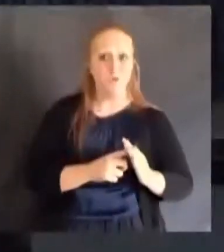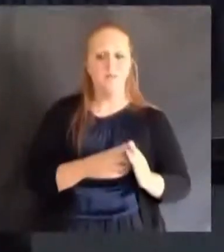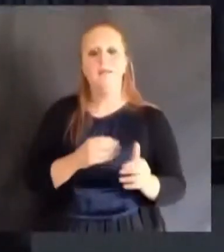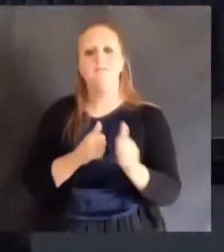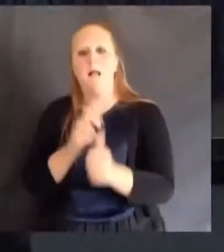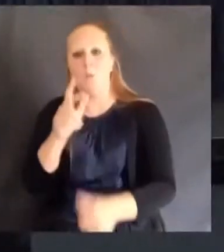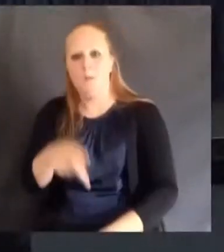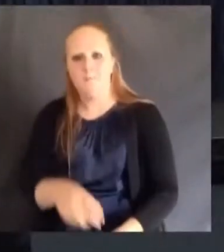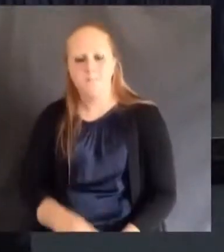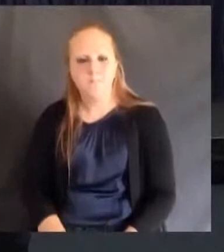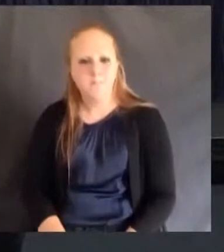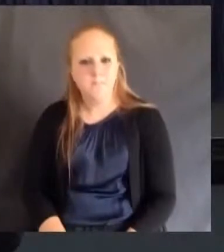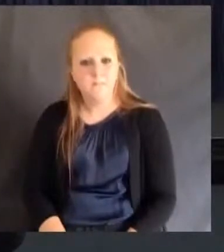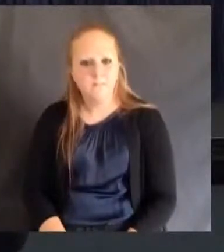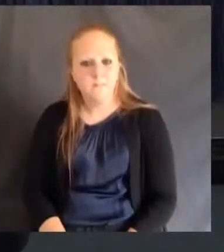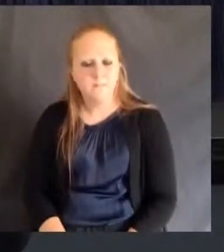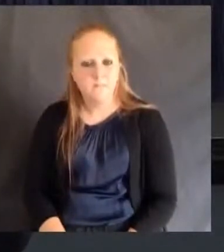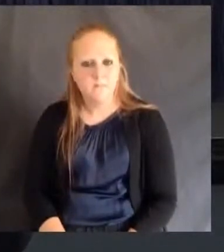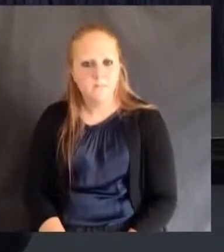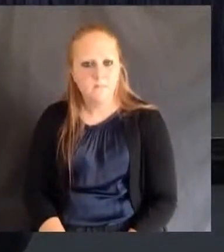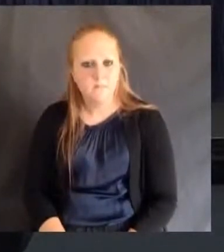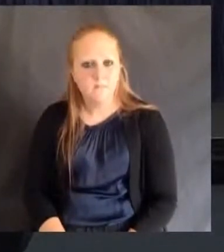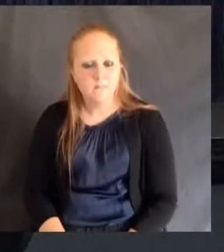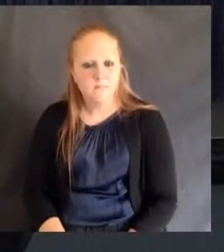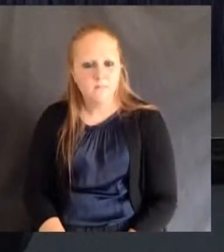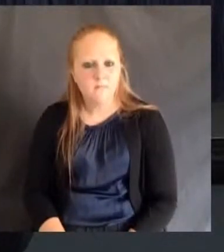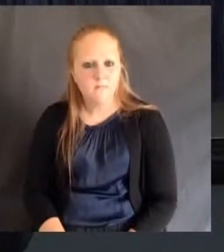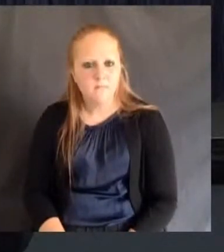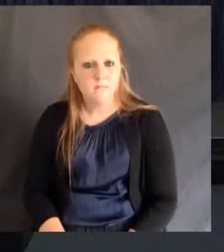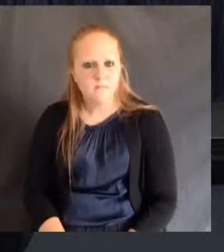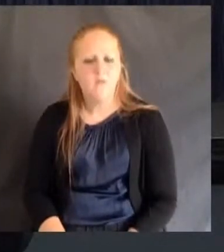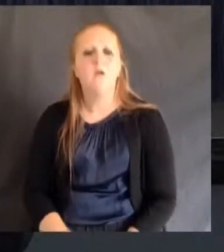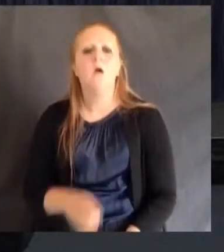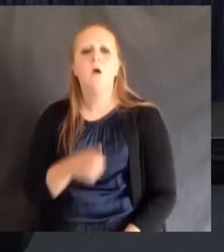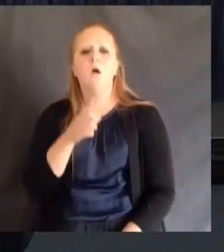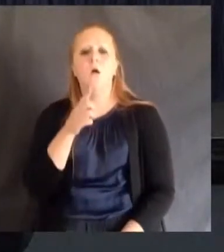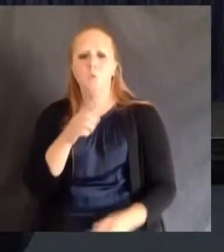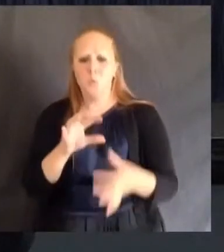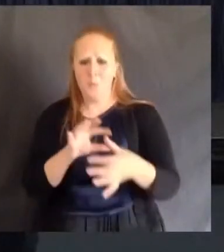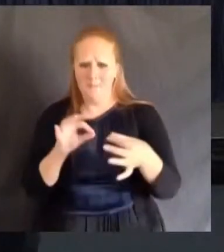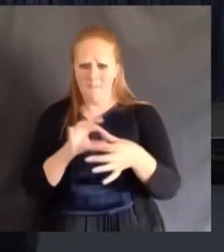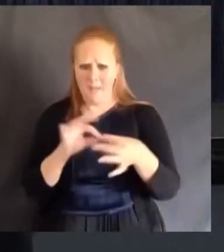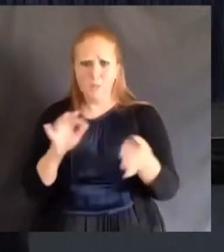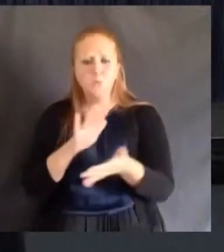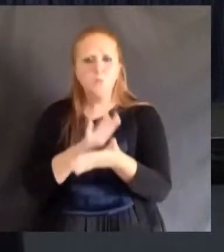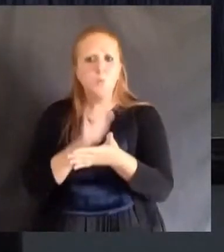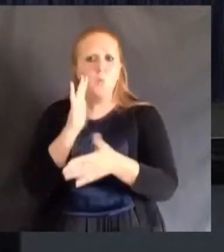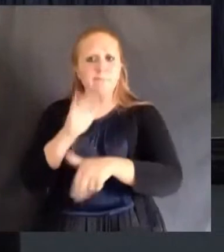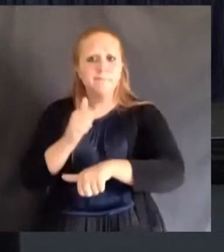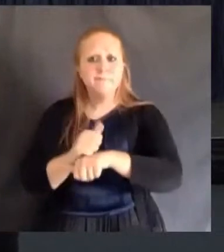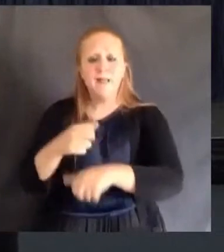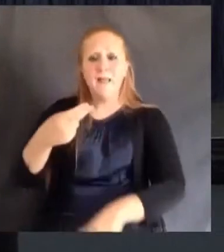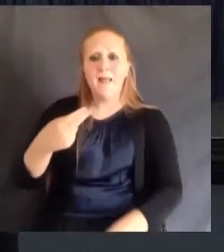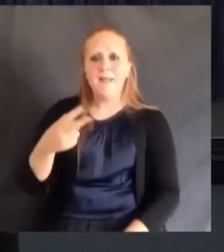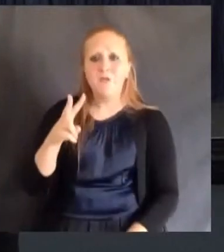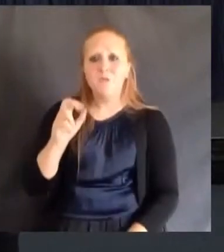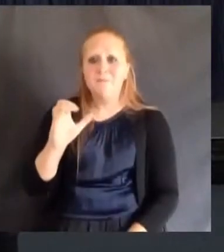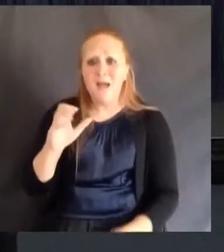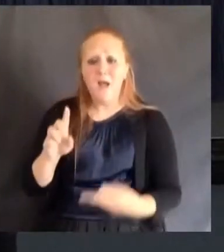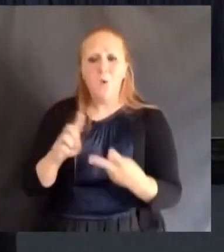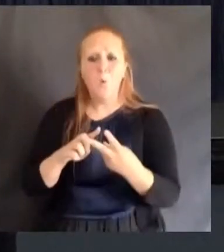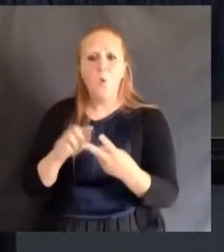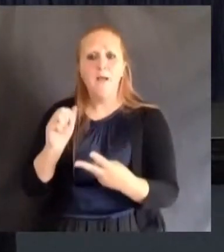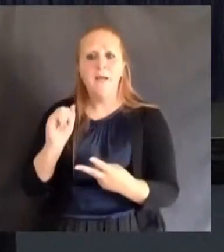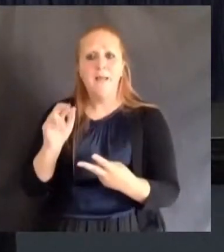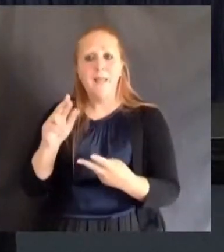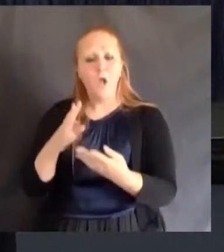this, are you going to require these schools to install air filtration systems or HVAC systems to protect the